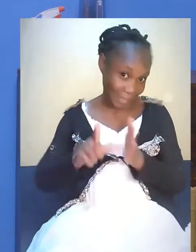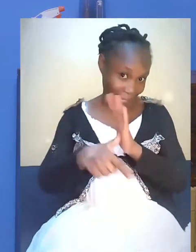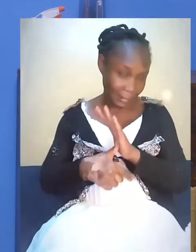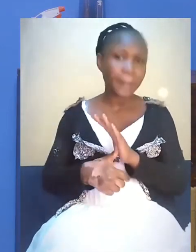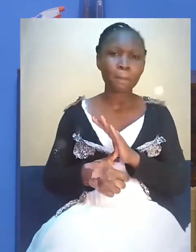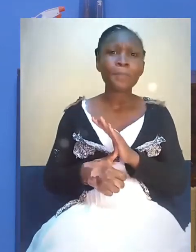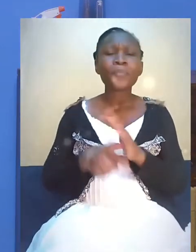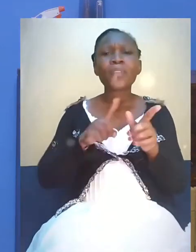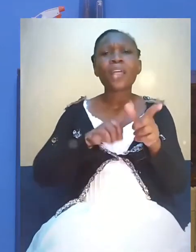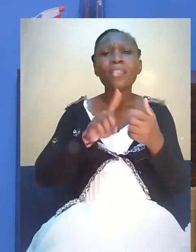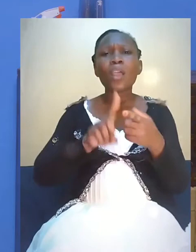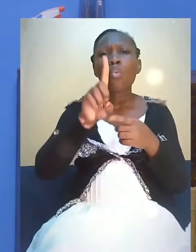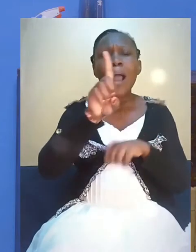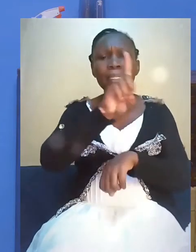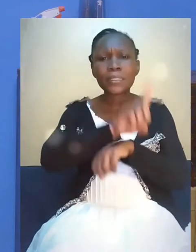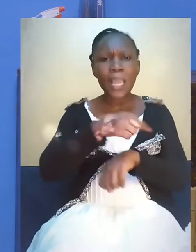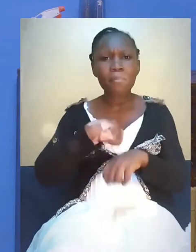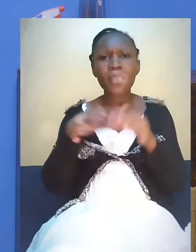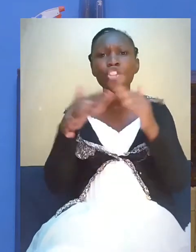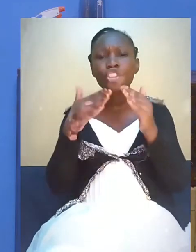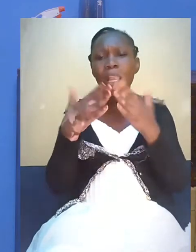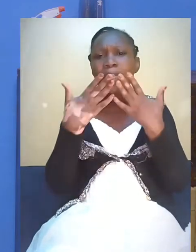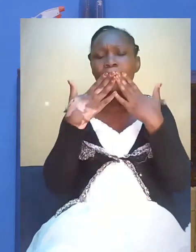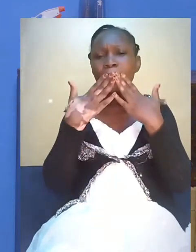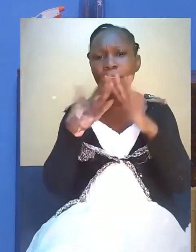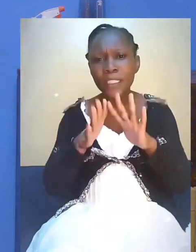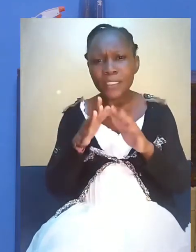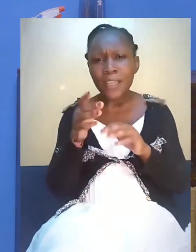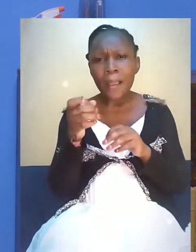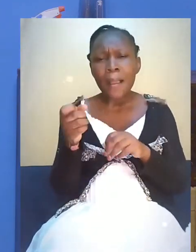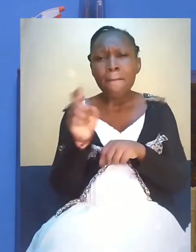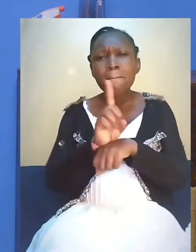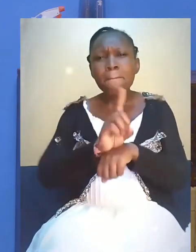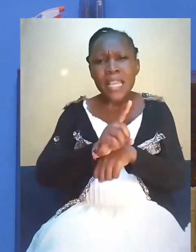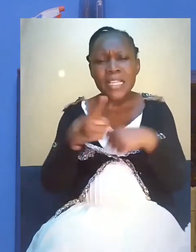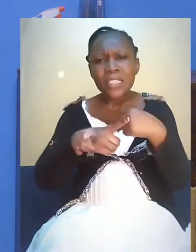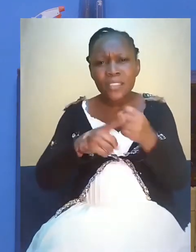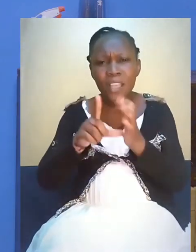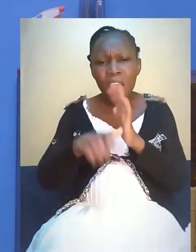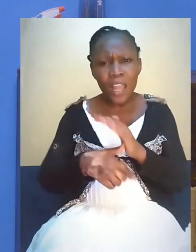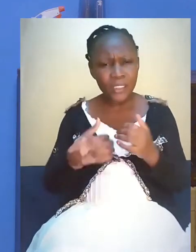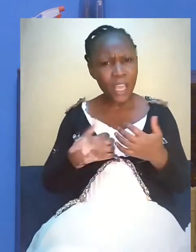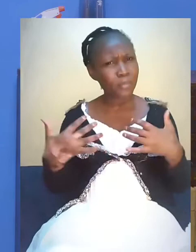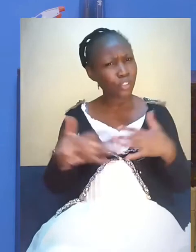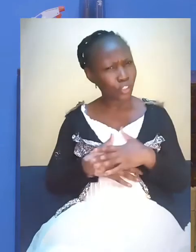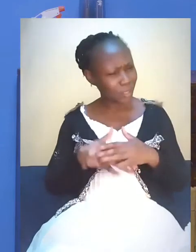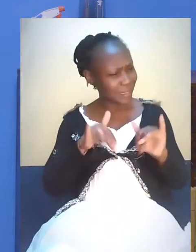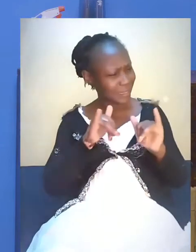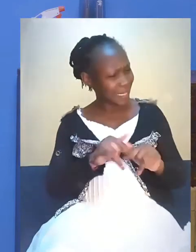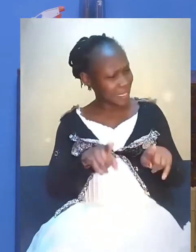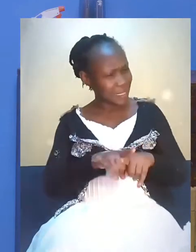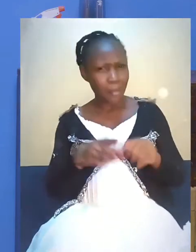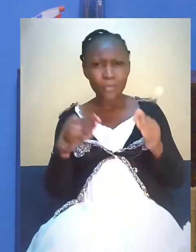head into the loo, and I'm done with my business. But now, roughly 6 minutes later, I'm still in the loo, and it hit me. Why am I here? So that